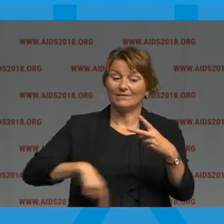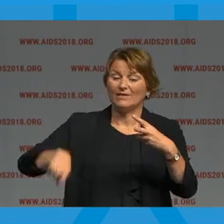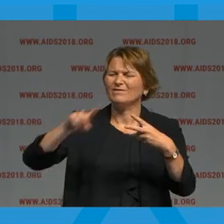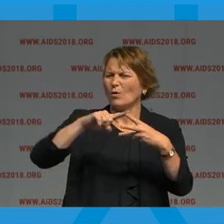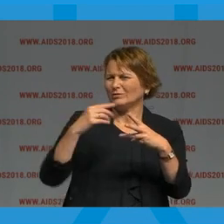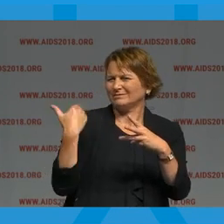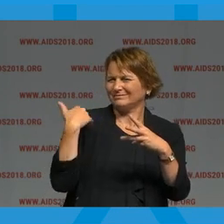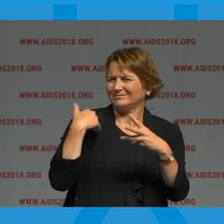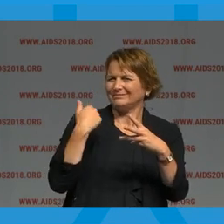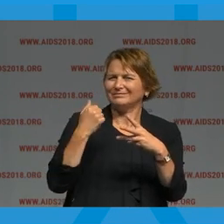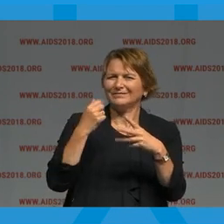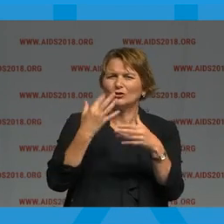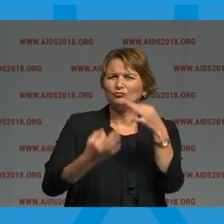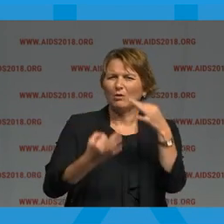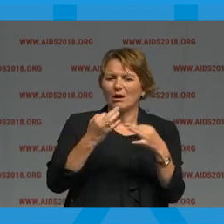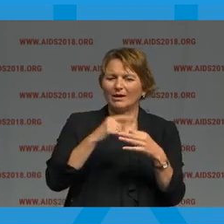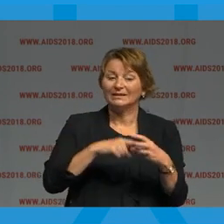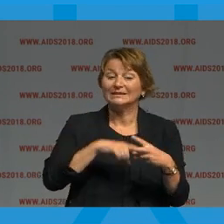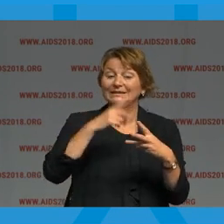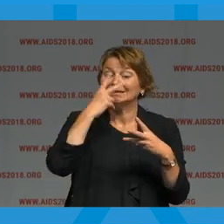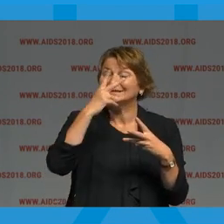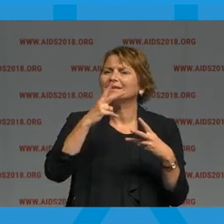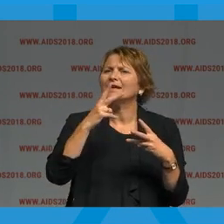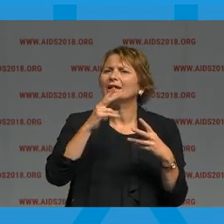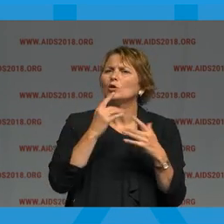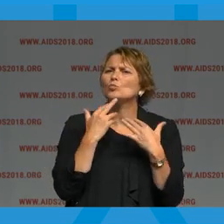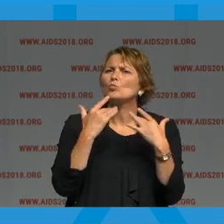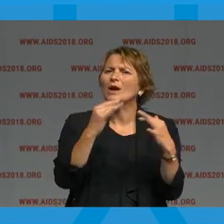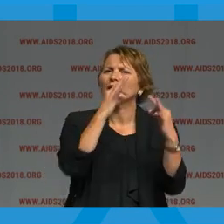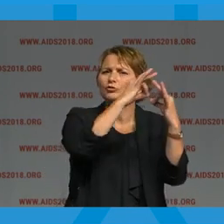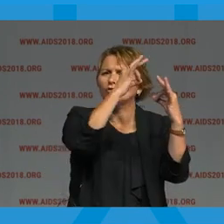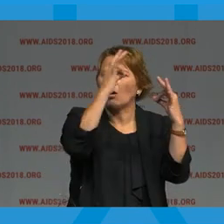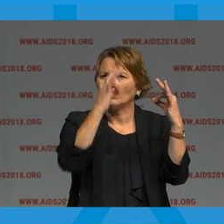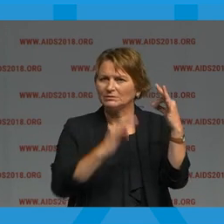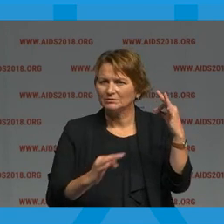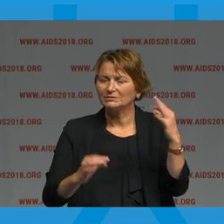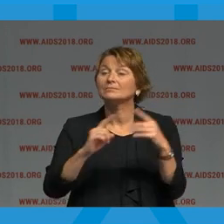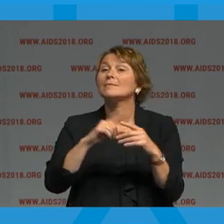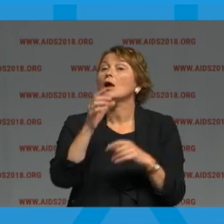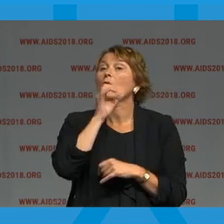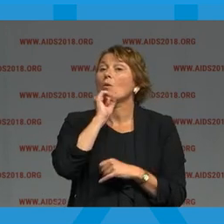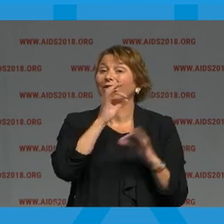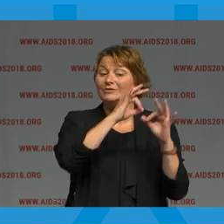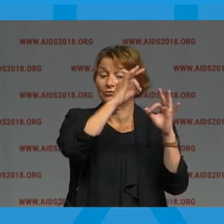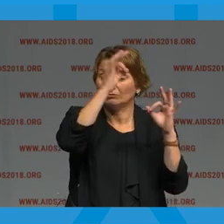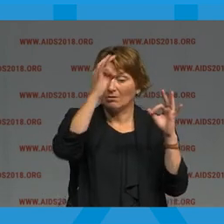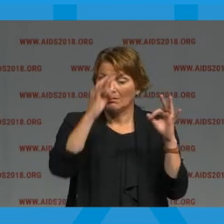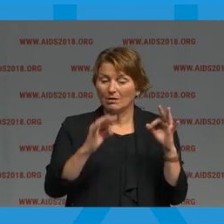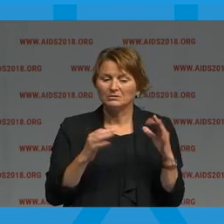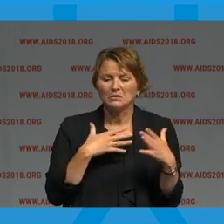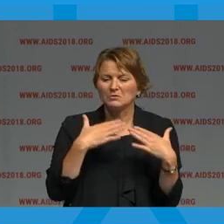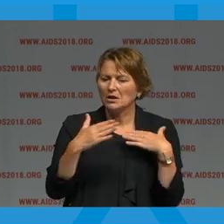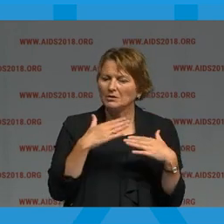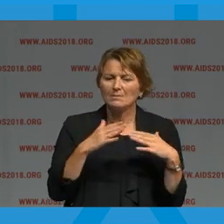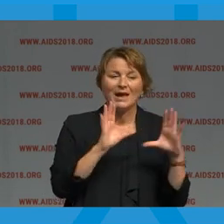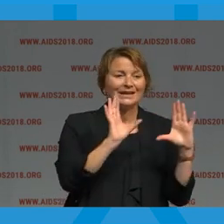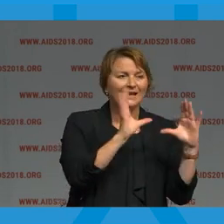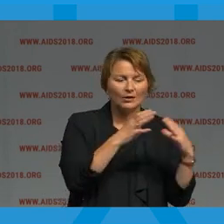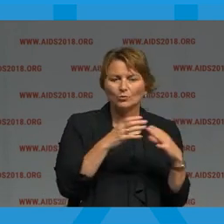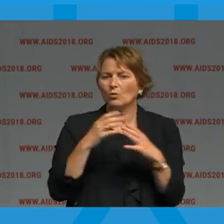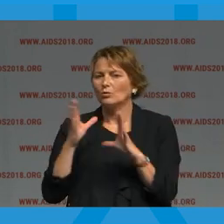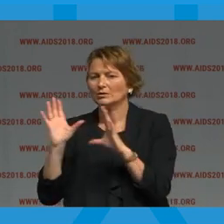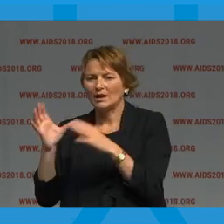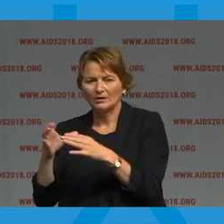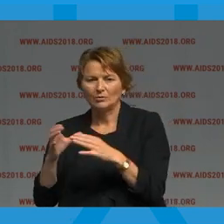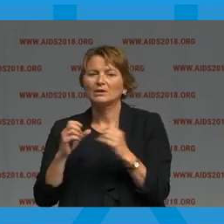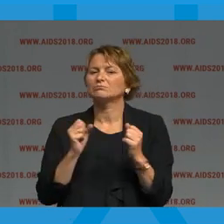which you can see the green dots and the orange dots are showing us that with the raltegravir or without raltegravir there's no difference. And the